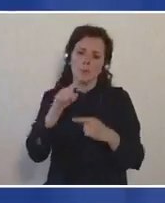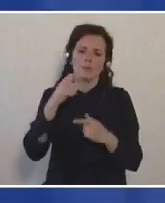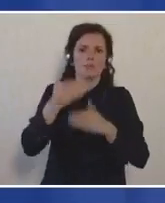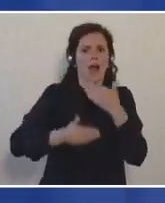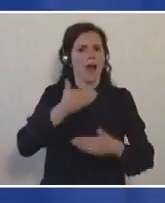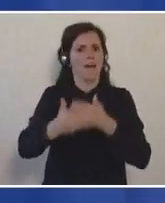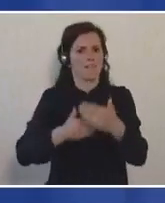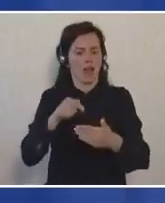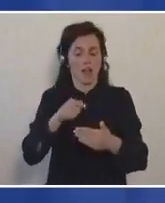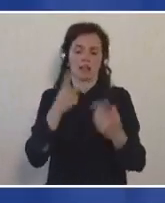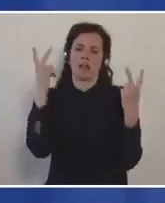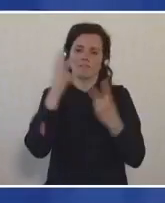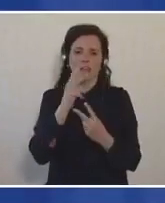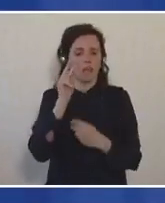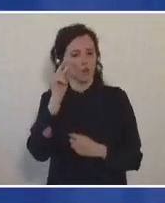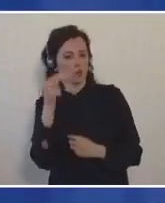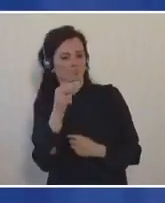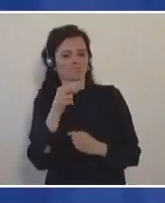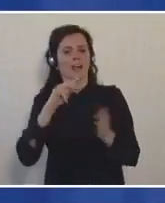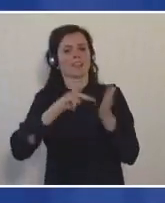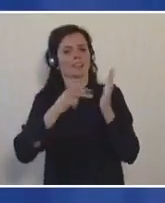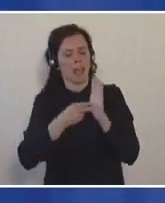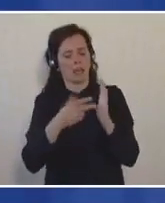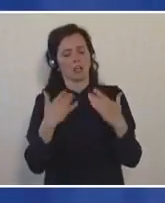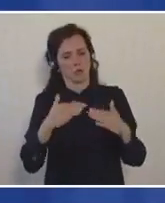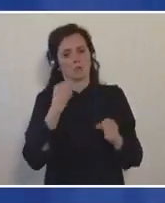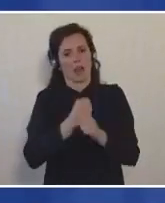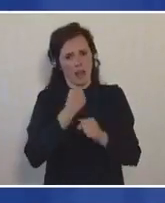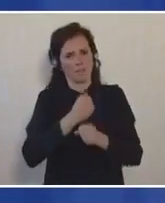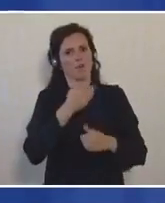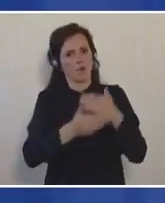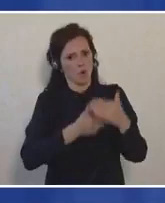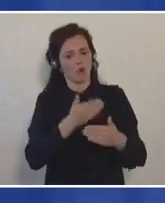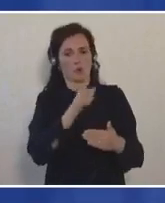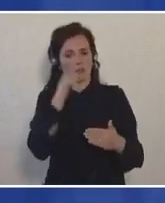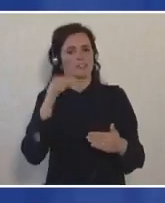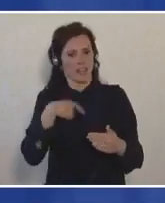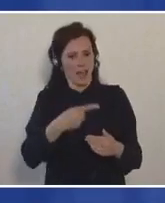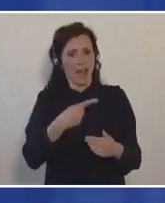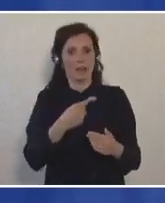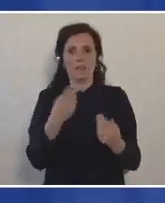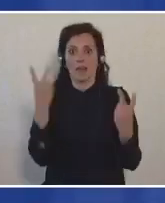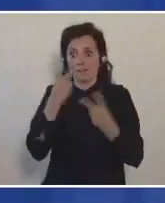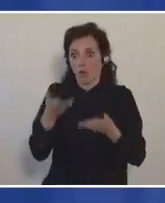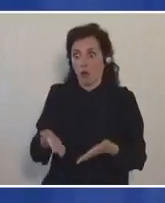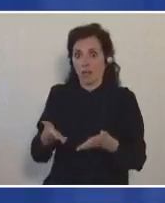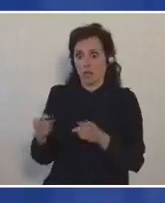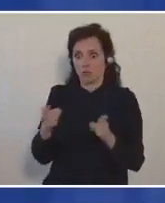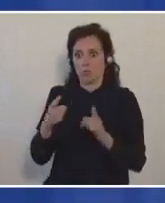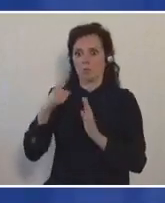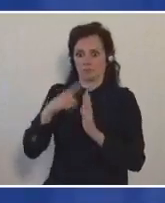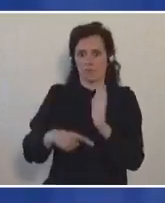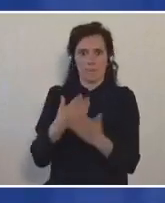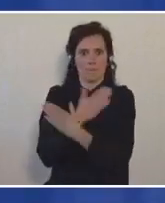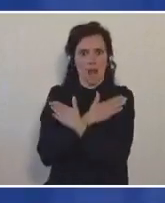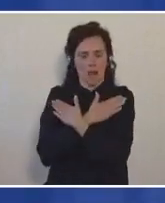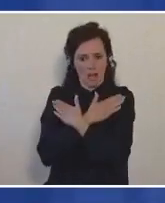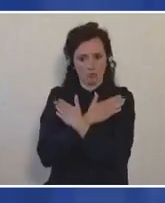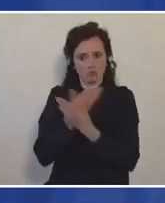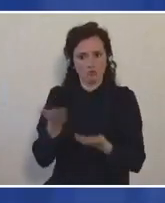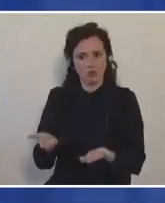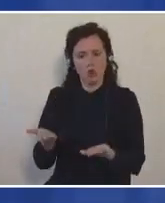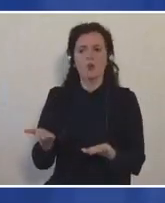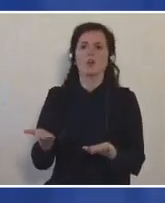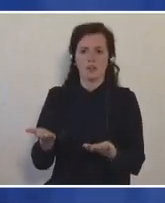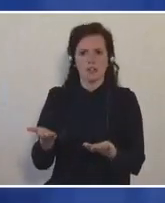but we are right now in May in the process of doing test runs with the different member states. And I